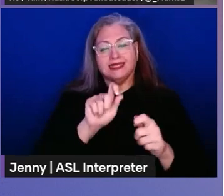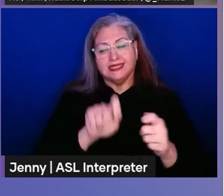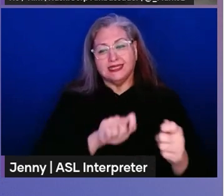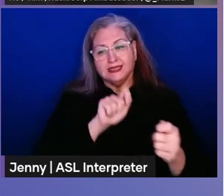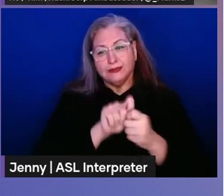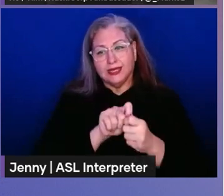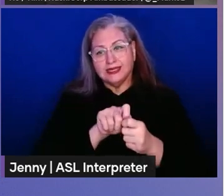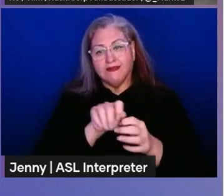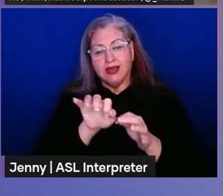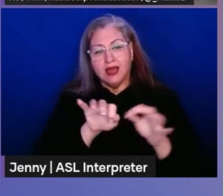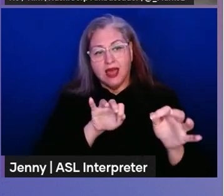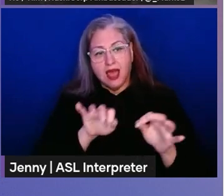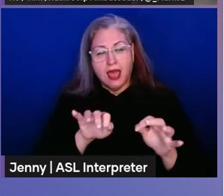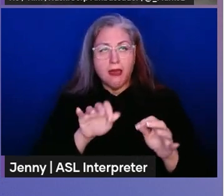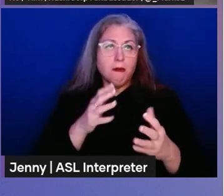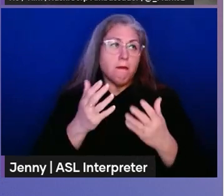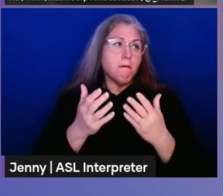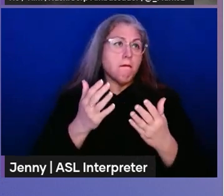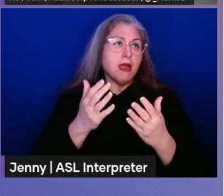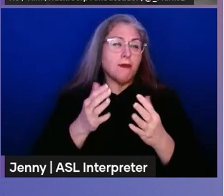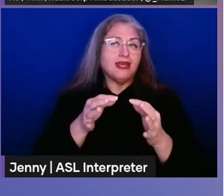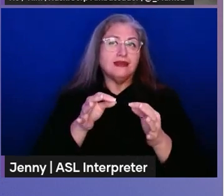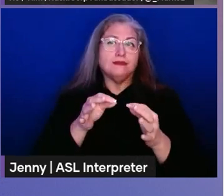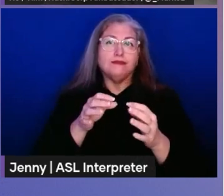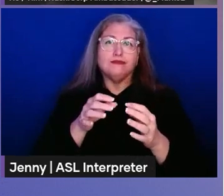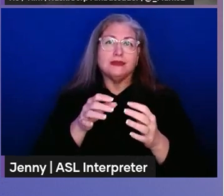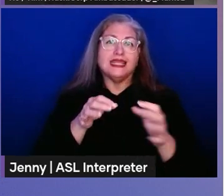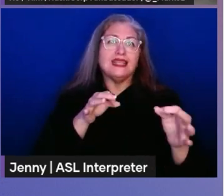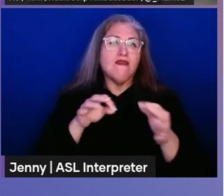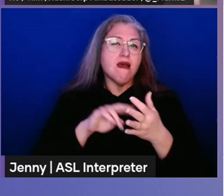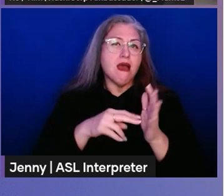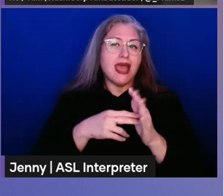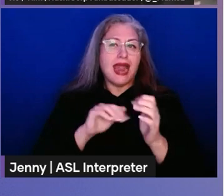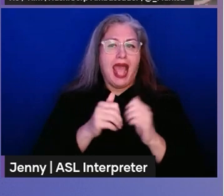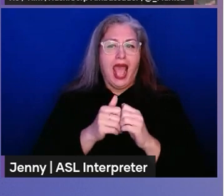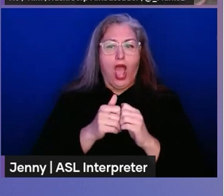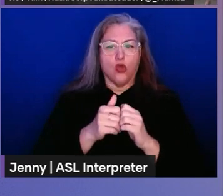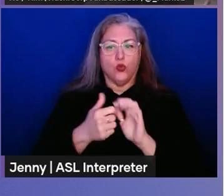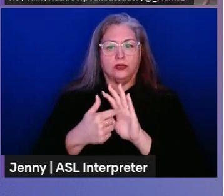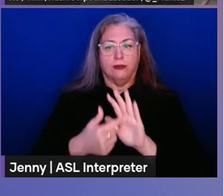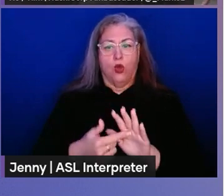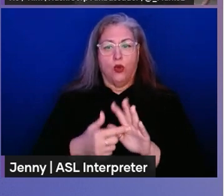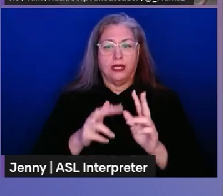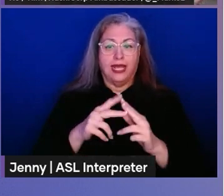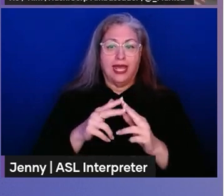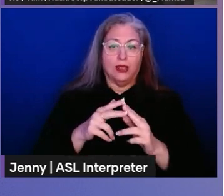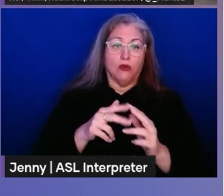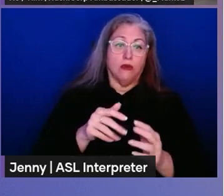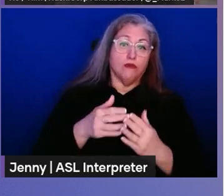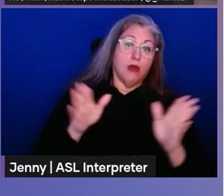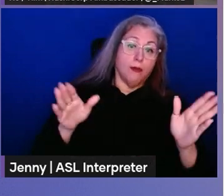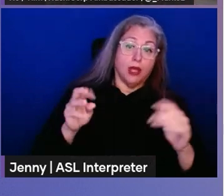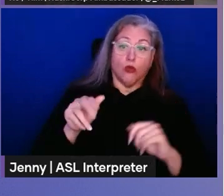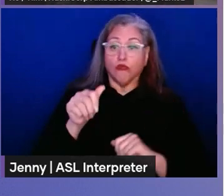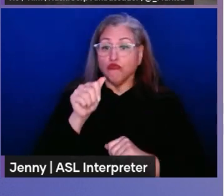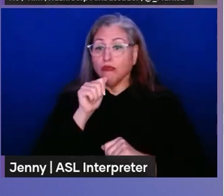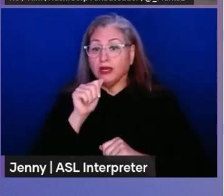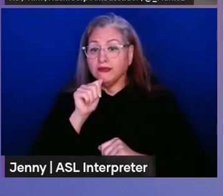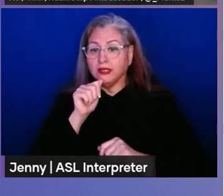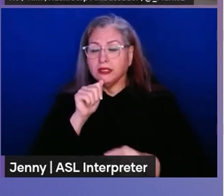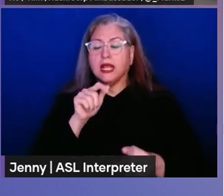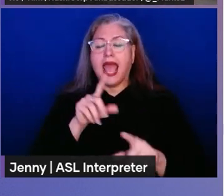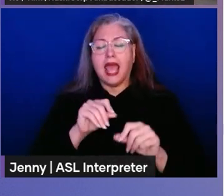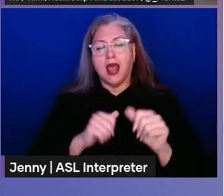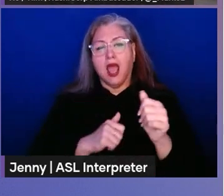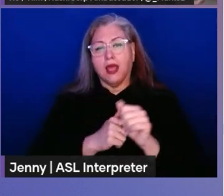probably define how you're going to expose that service publicly or privately somewhere. And also you need to kind of update